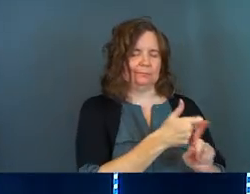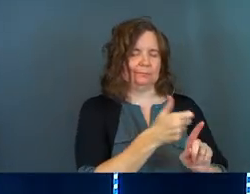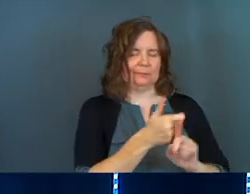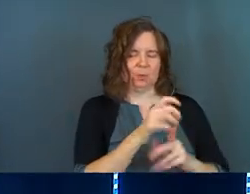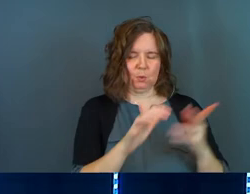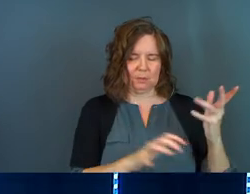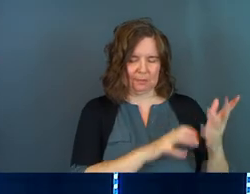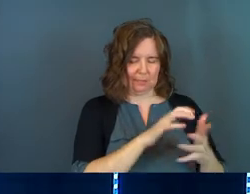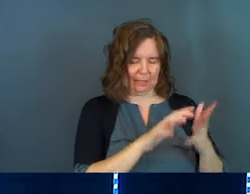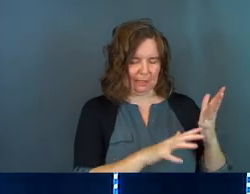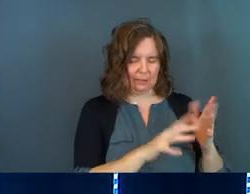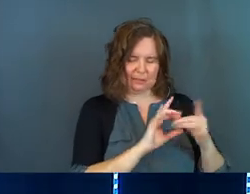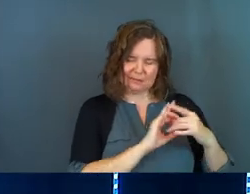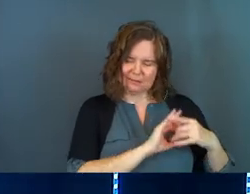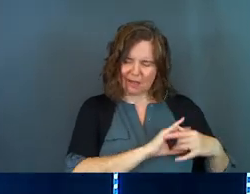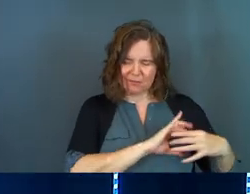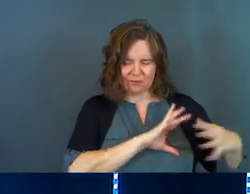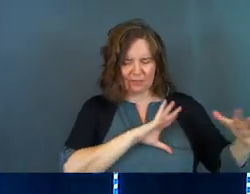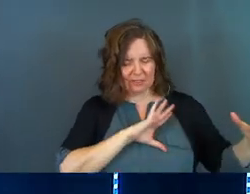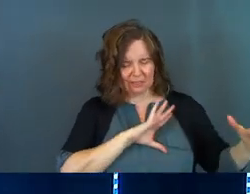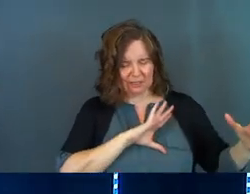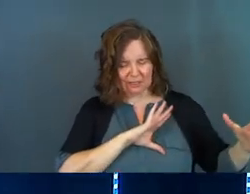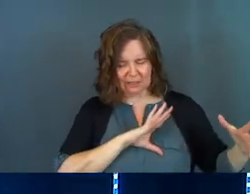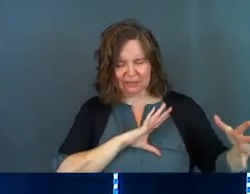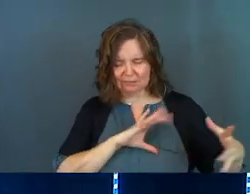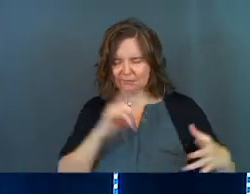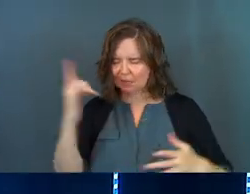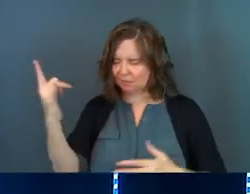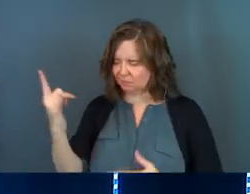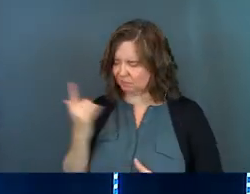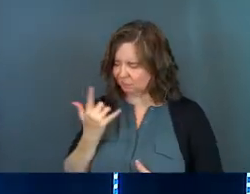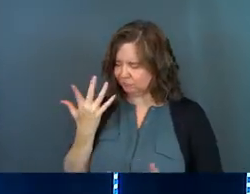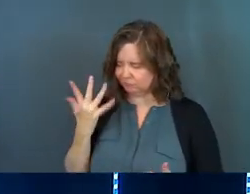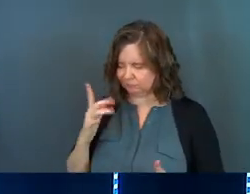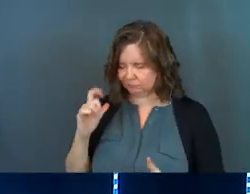that mix. God, would you set us free today, Lord? Please set us free.